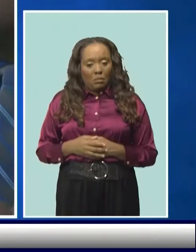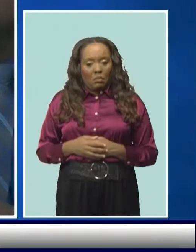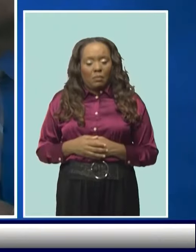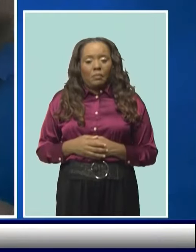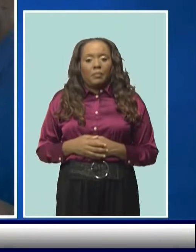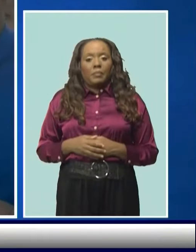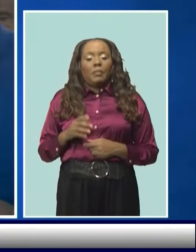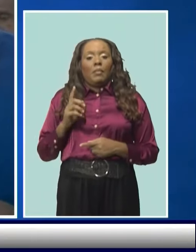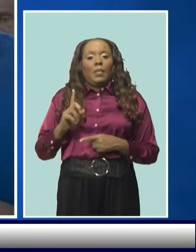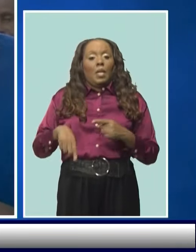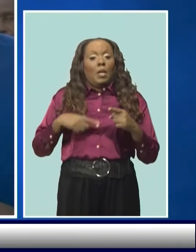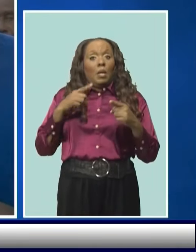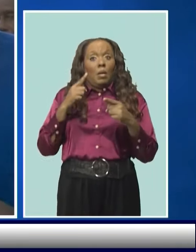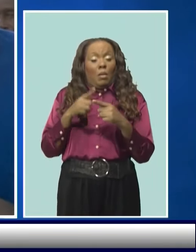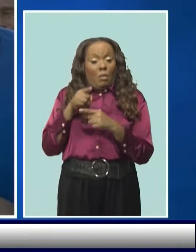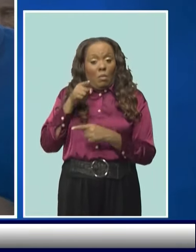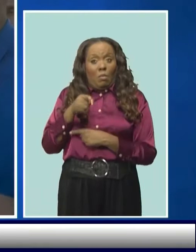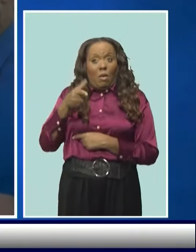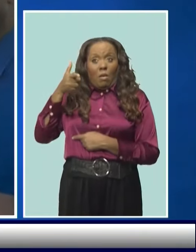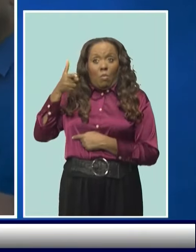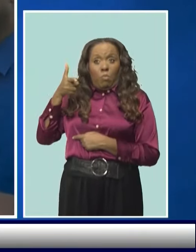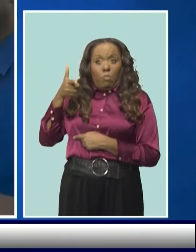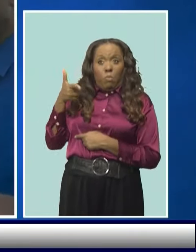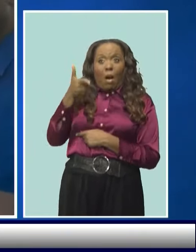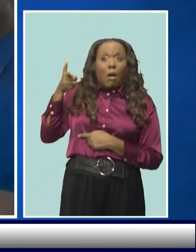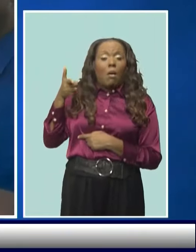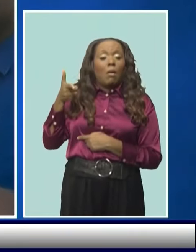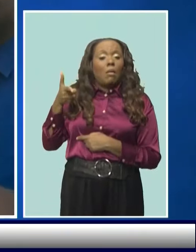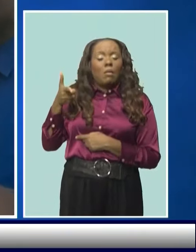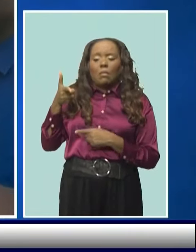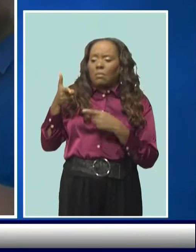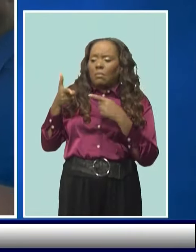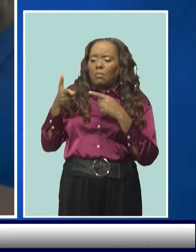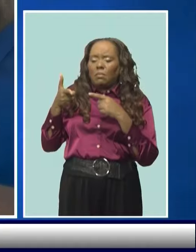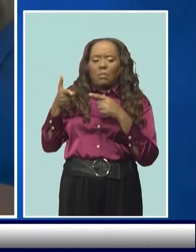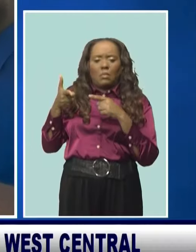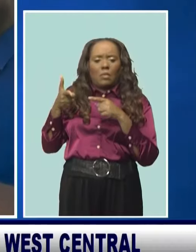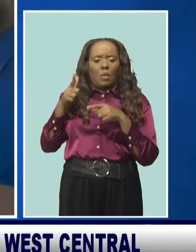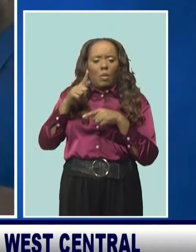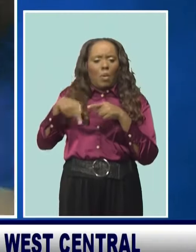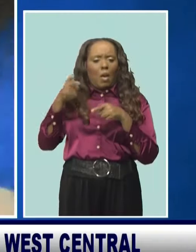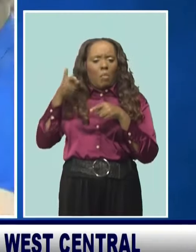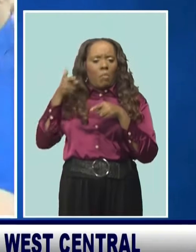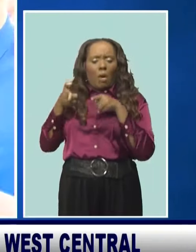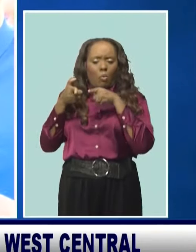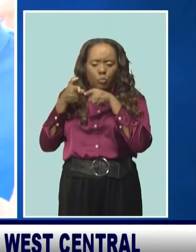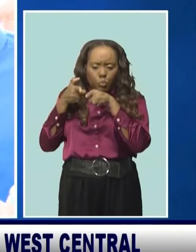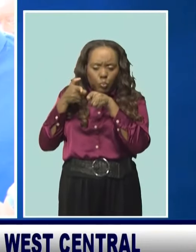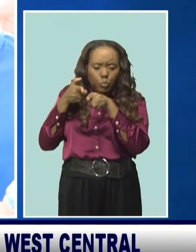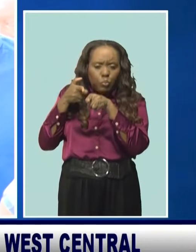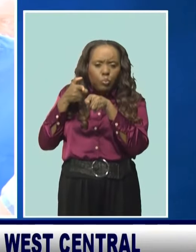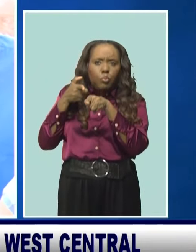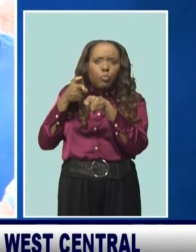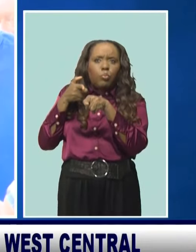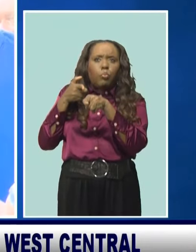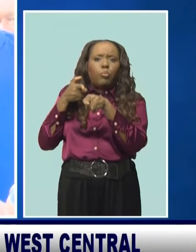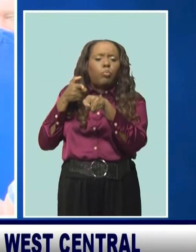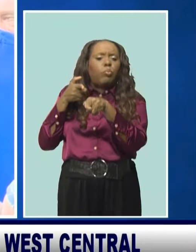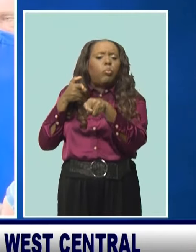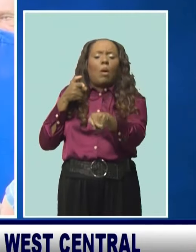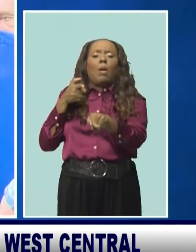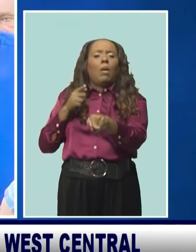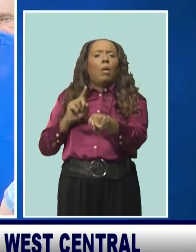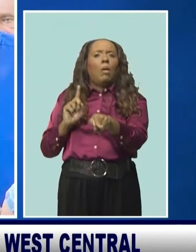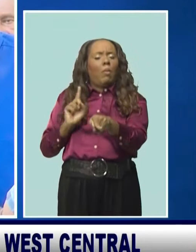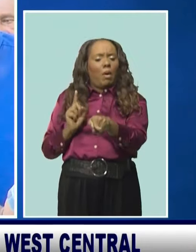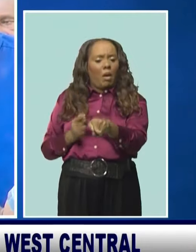it does not have a GPS. It doesn't have a pin locator like what we see